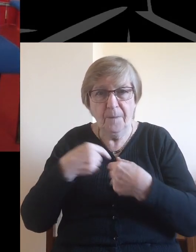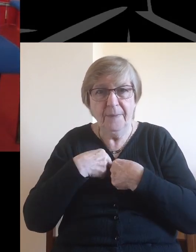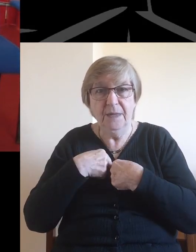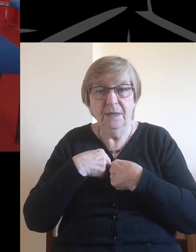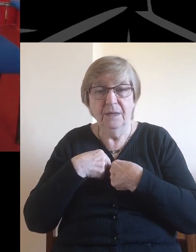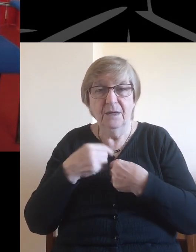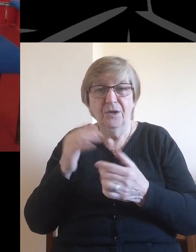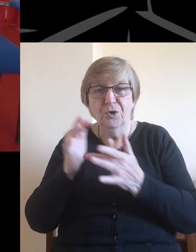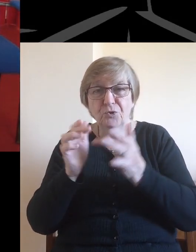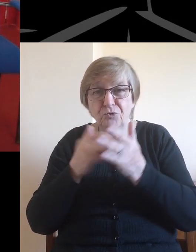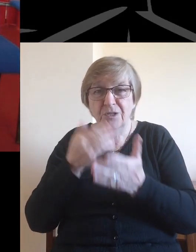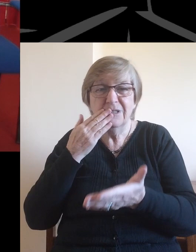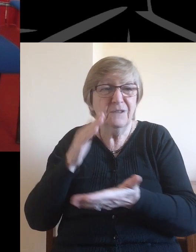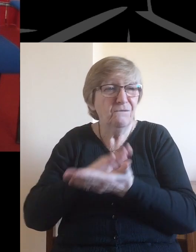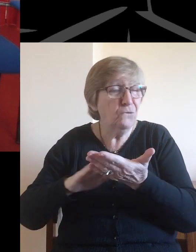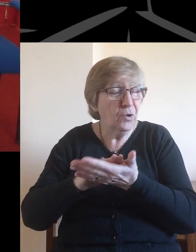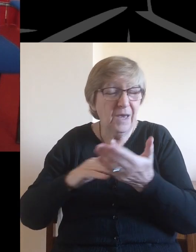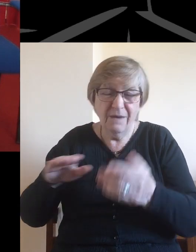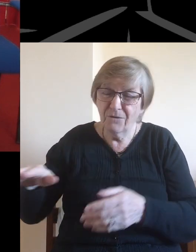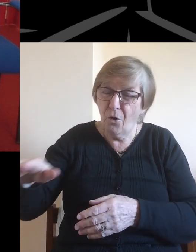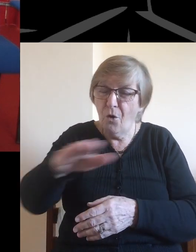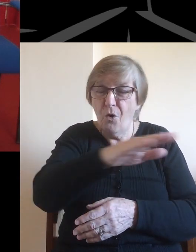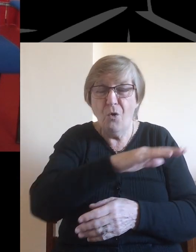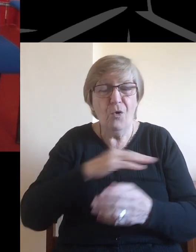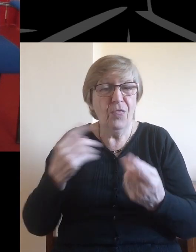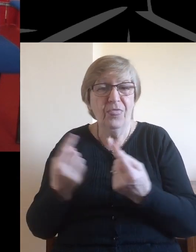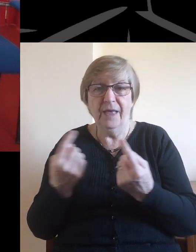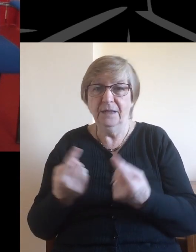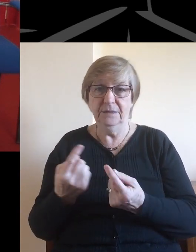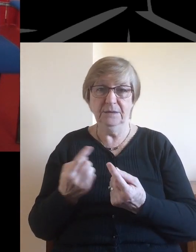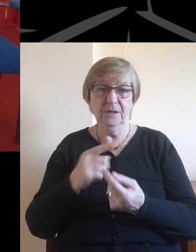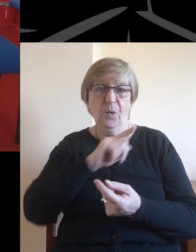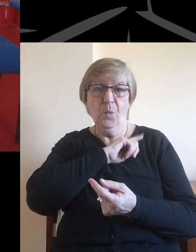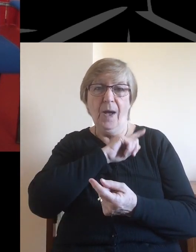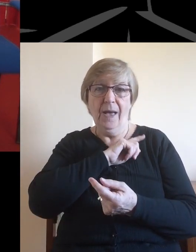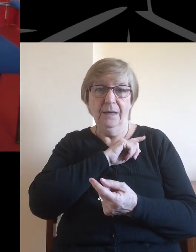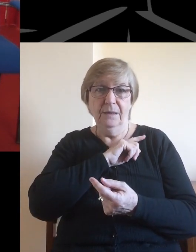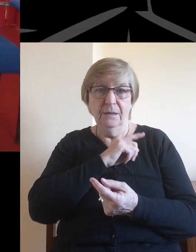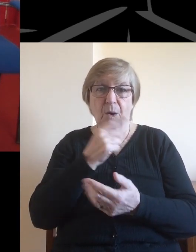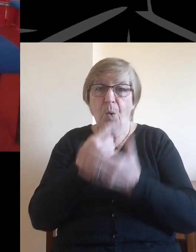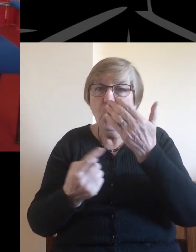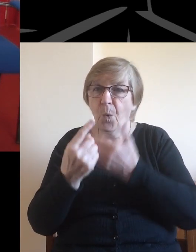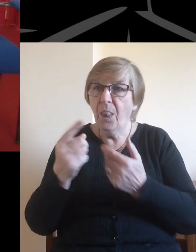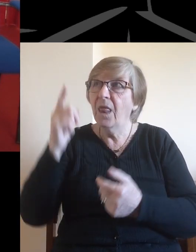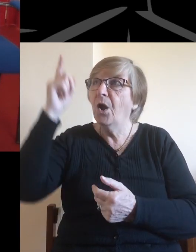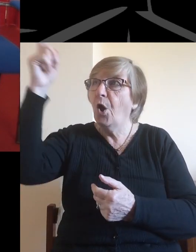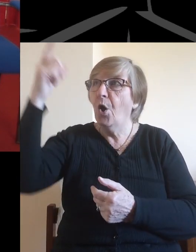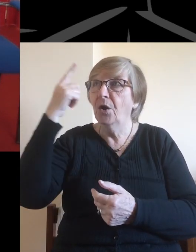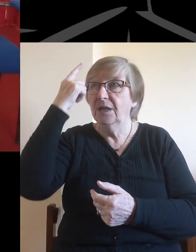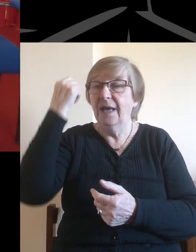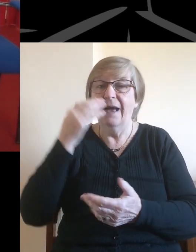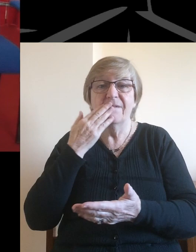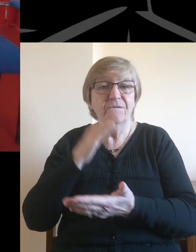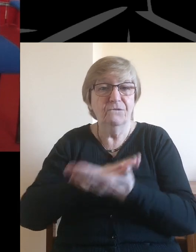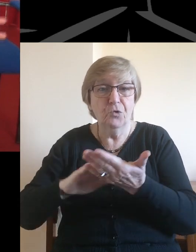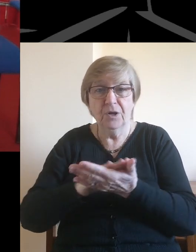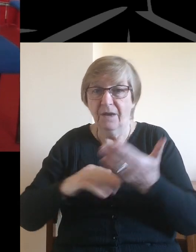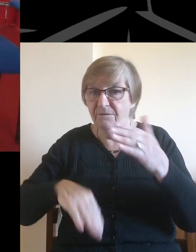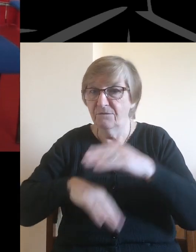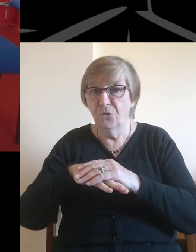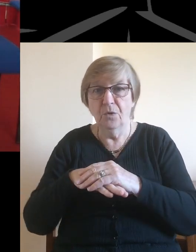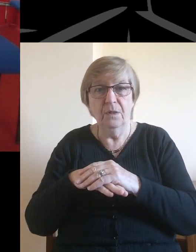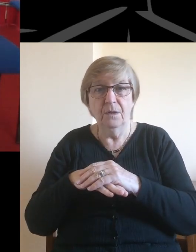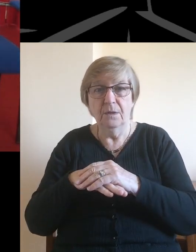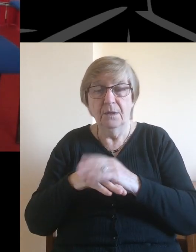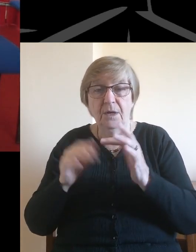He forgave across the board because God could. And as Jesus said